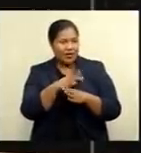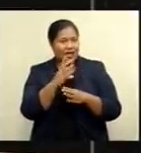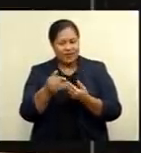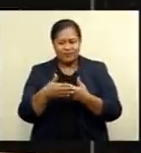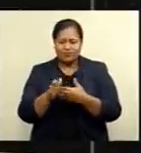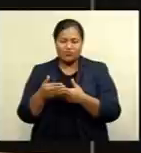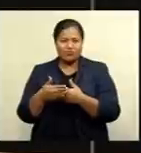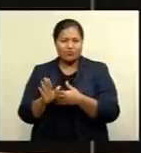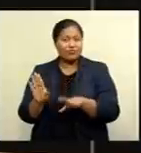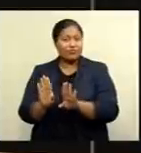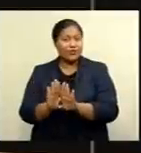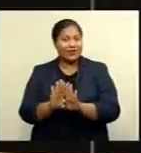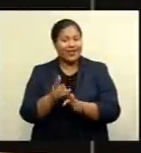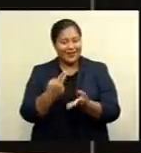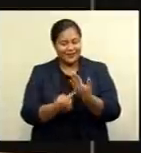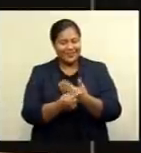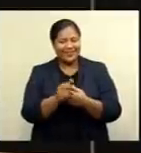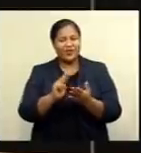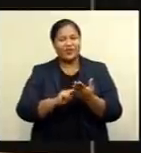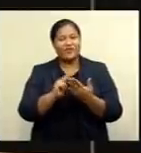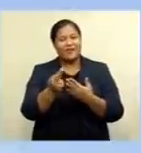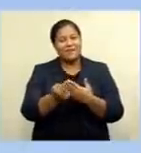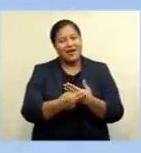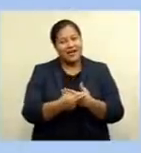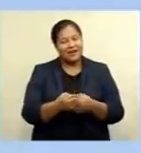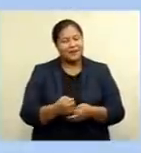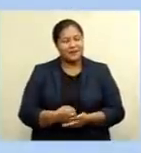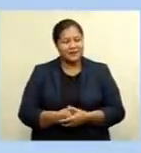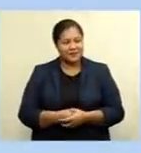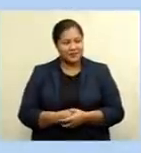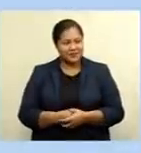of borders in November. Christiana Uluwai reports.